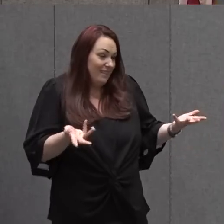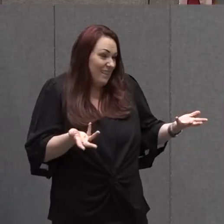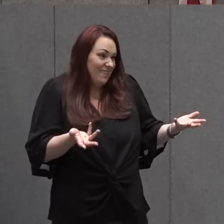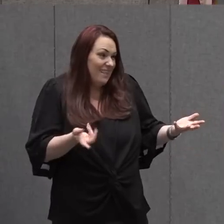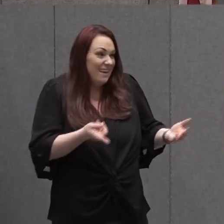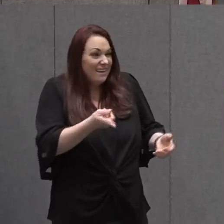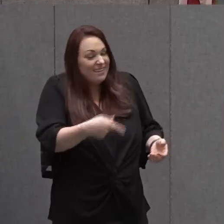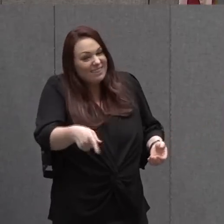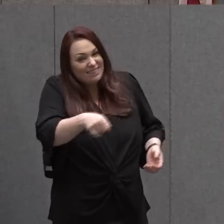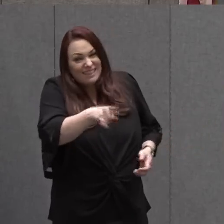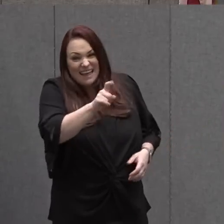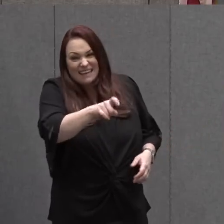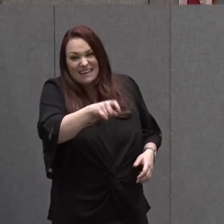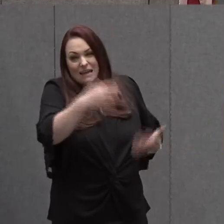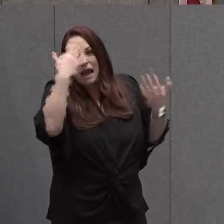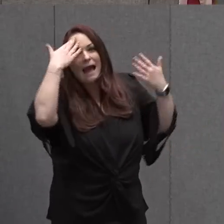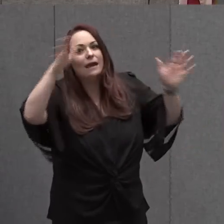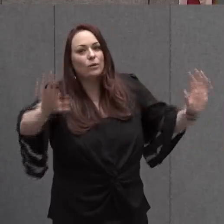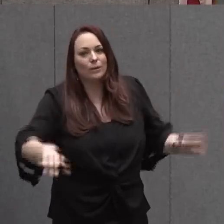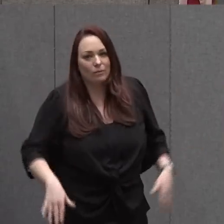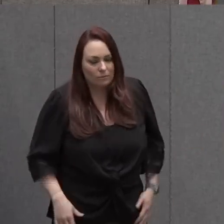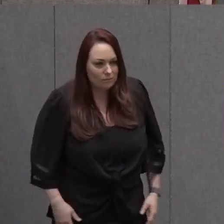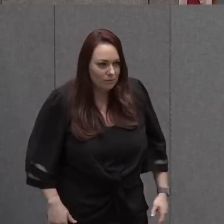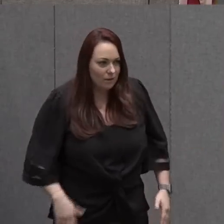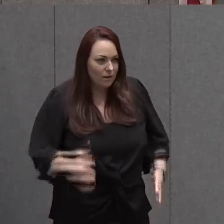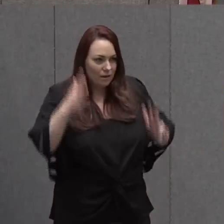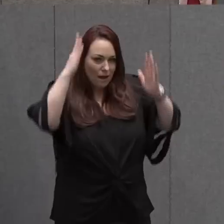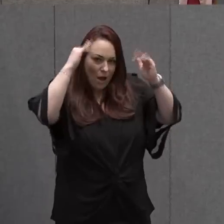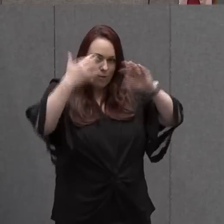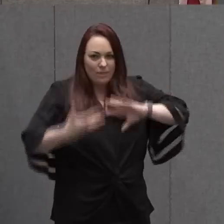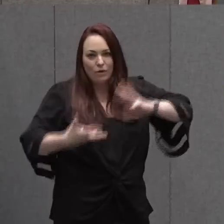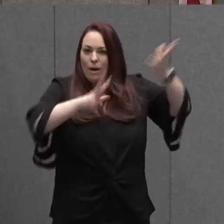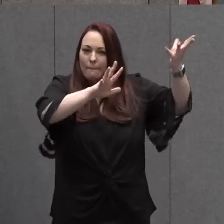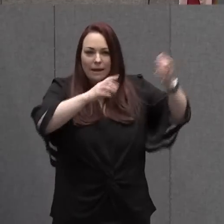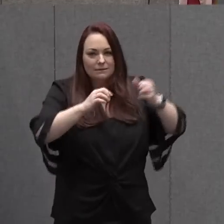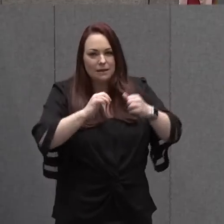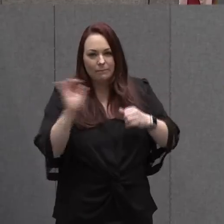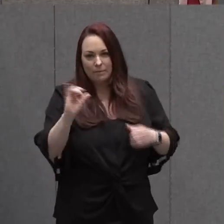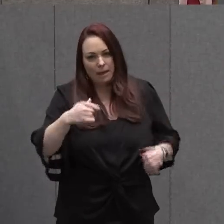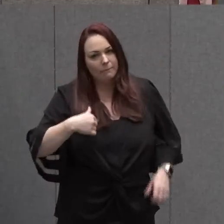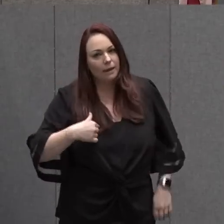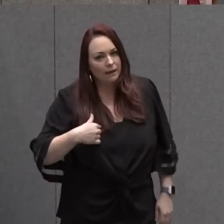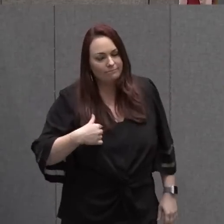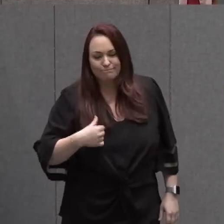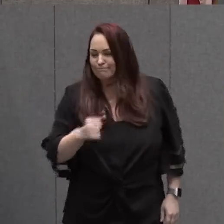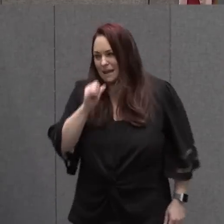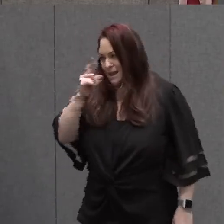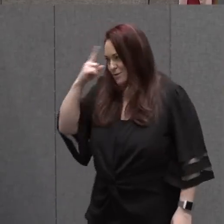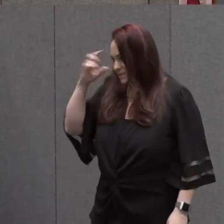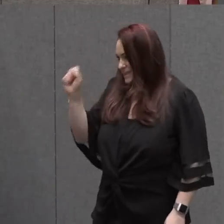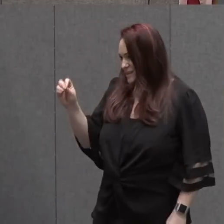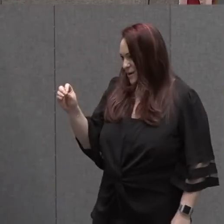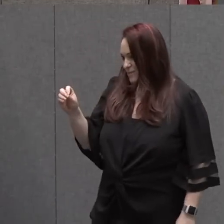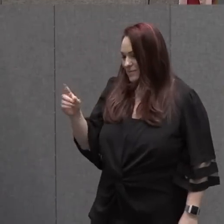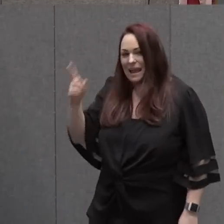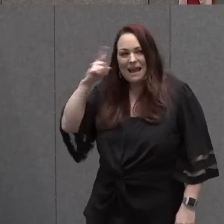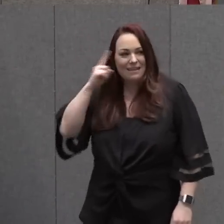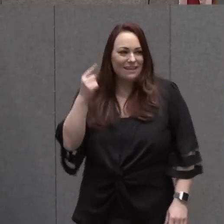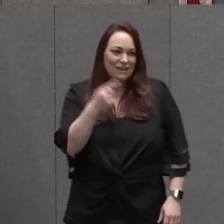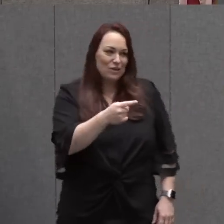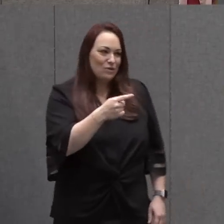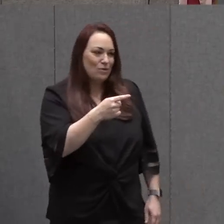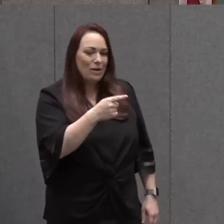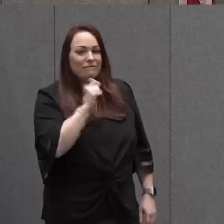they need, I don't know, Miss Martindale, I hope they're not messed up like me right now. I don't think they are, Mr. R. I think you haven't had all